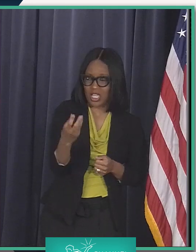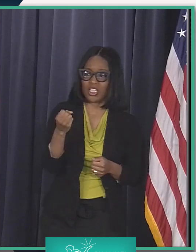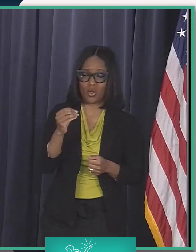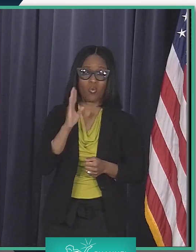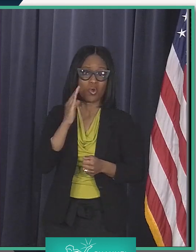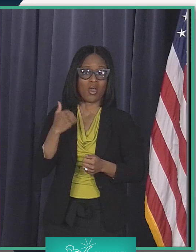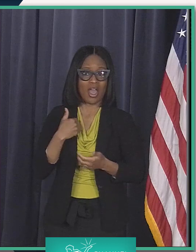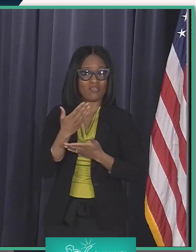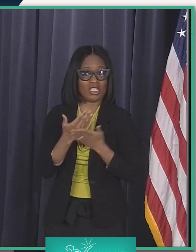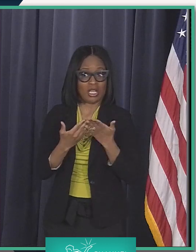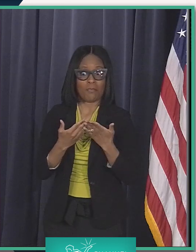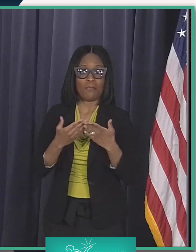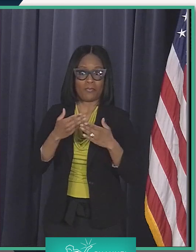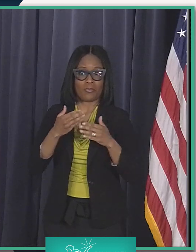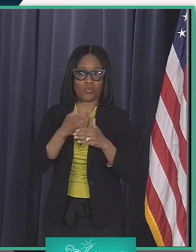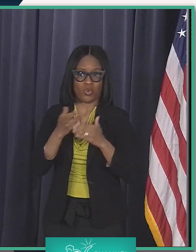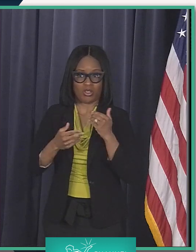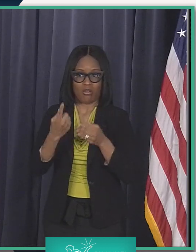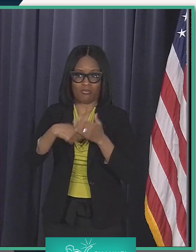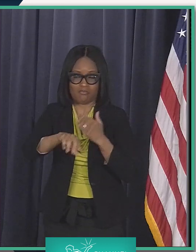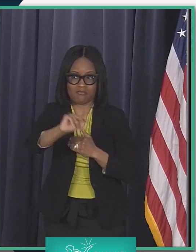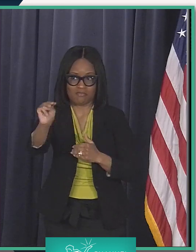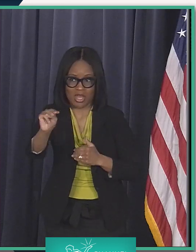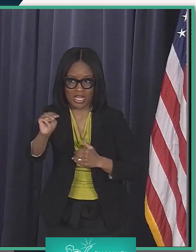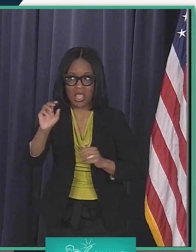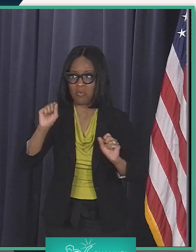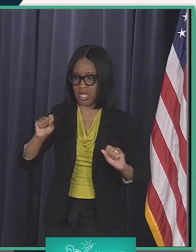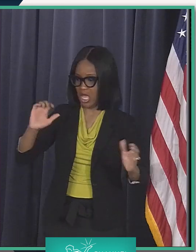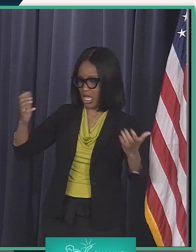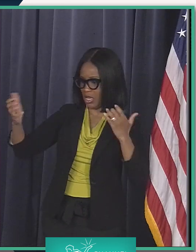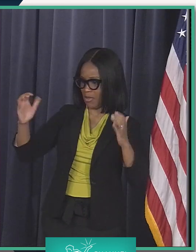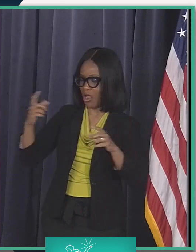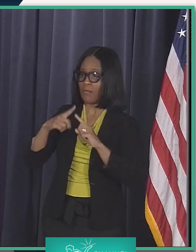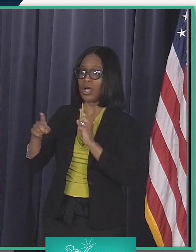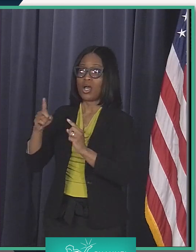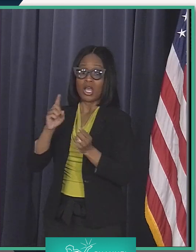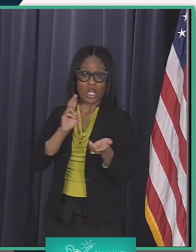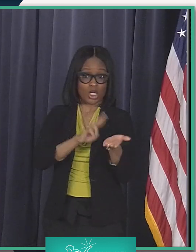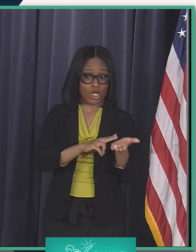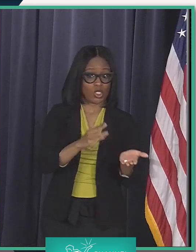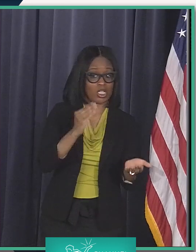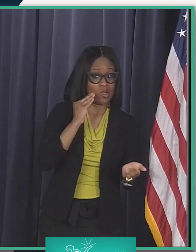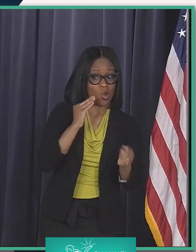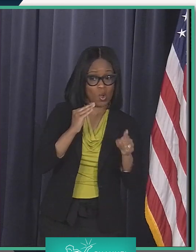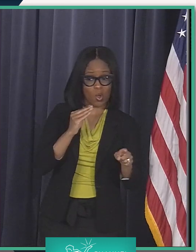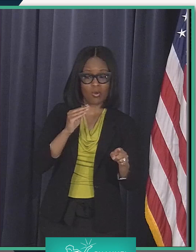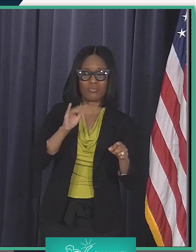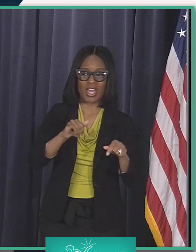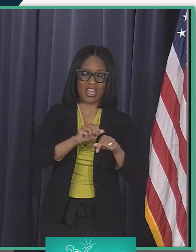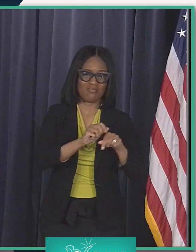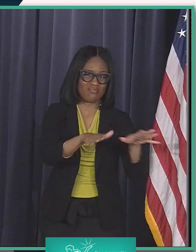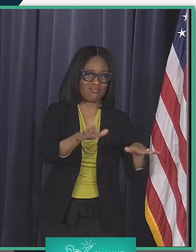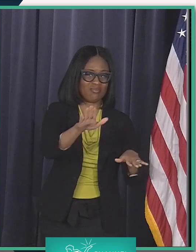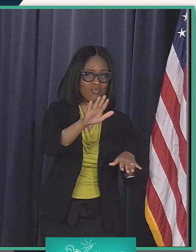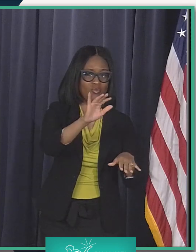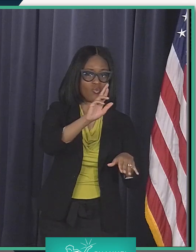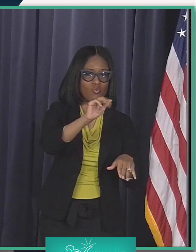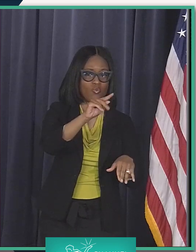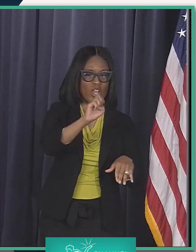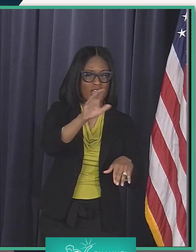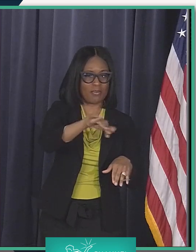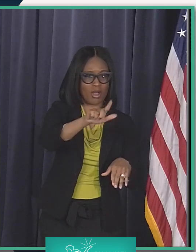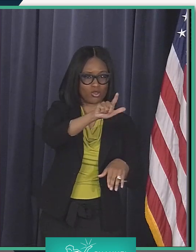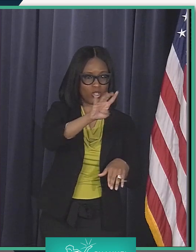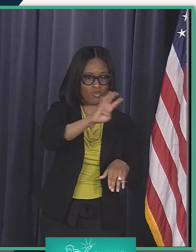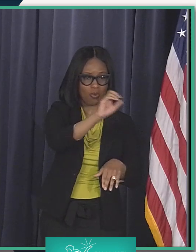results available on Monday so that we can compare. What we found in nursing homes is that the infection rate is about 24%. So I can't give you